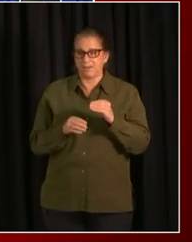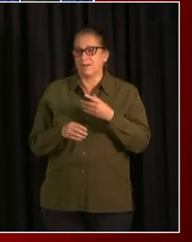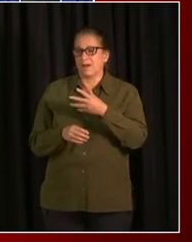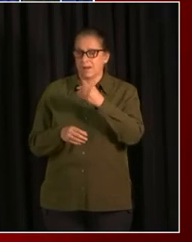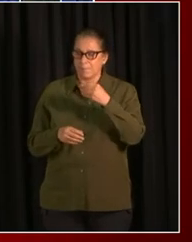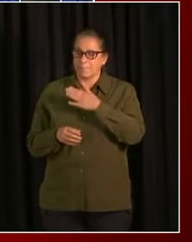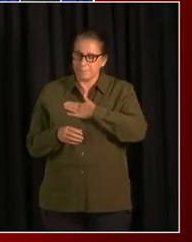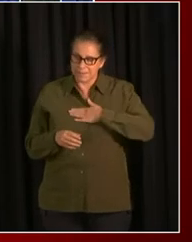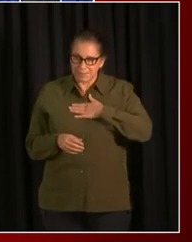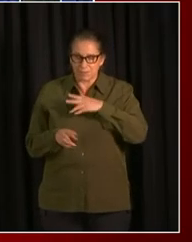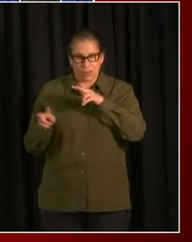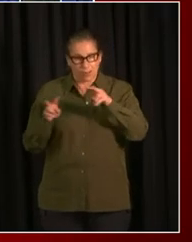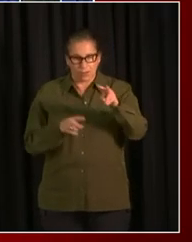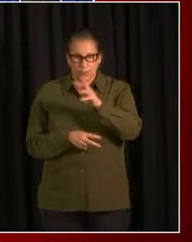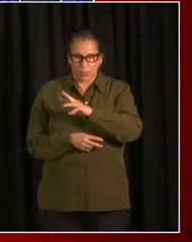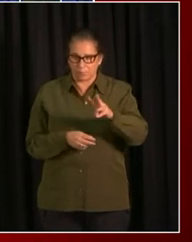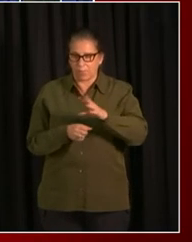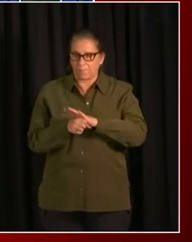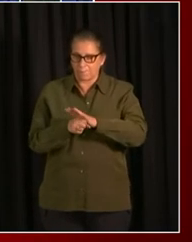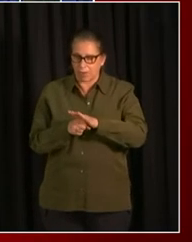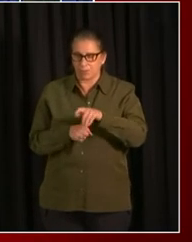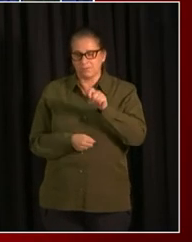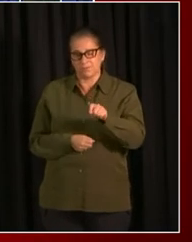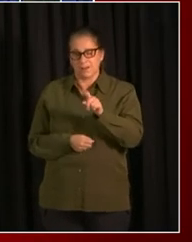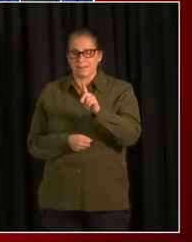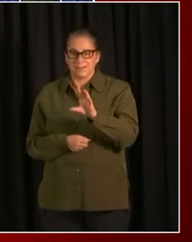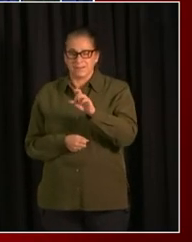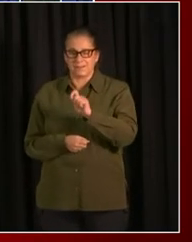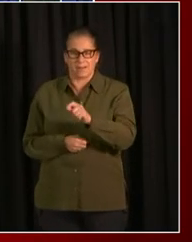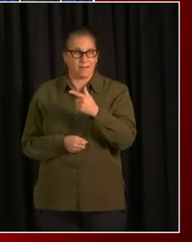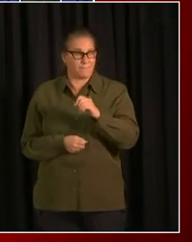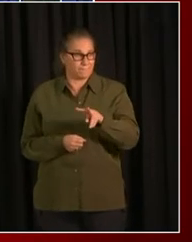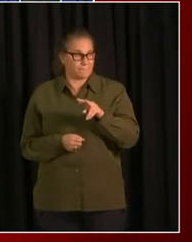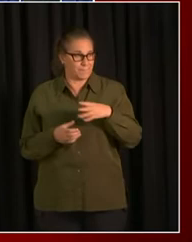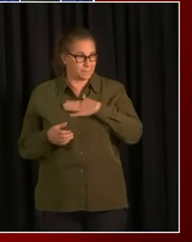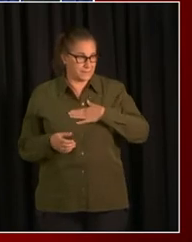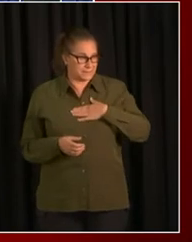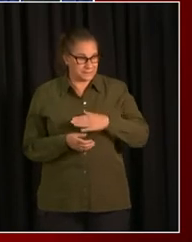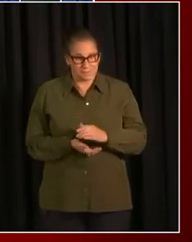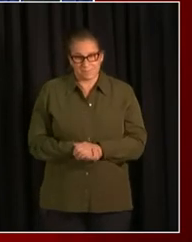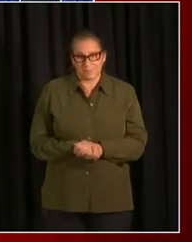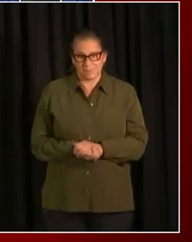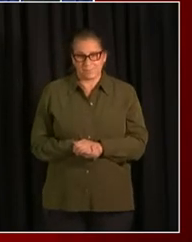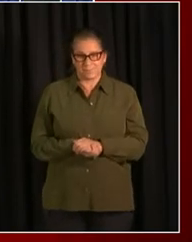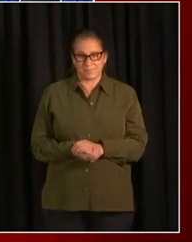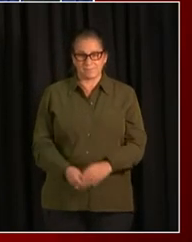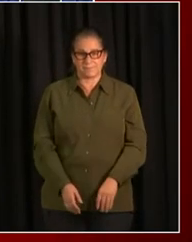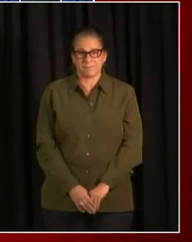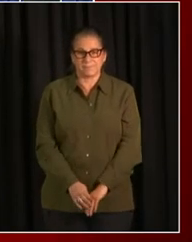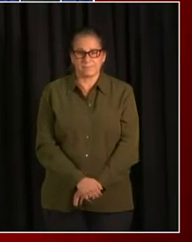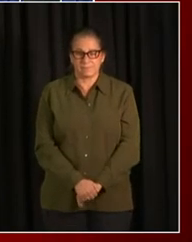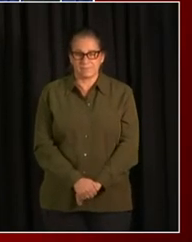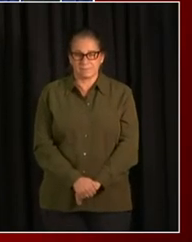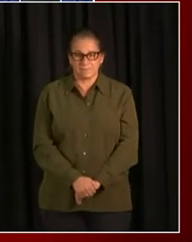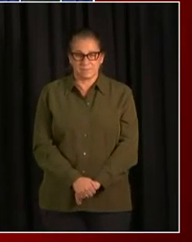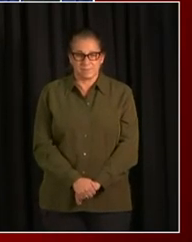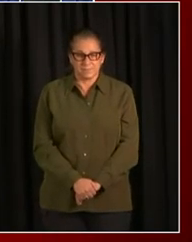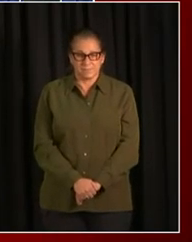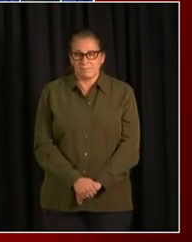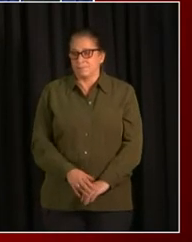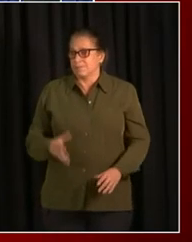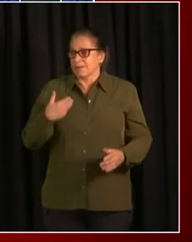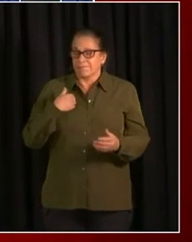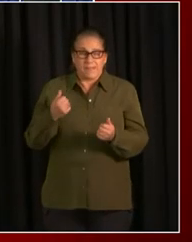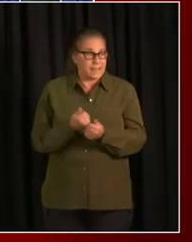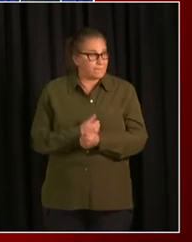coronavirus.dc.gov/phase2, familiarizing yourself on the guidances, and making sure that that any of our materials that we have there for business